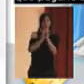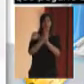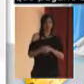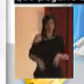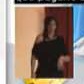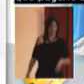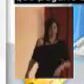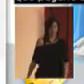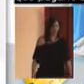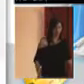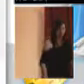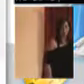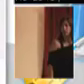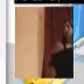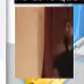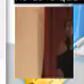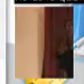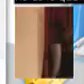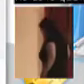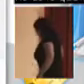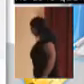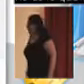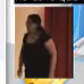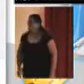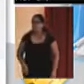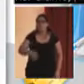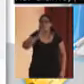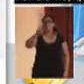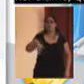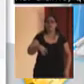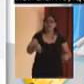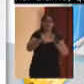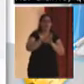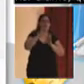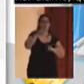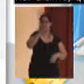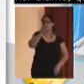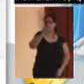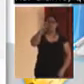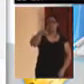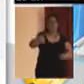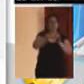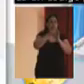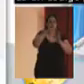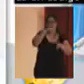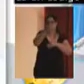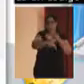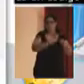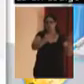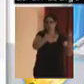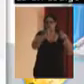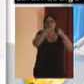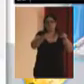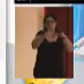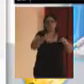object no longer is what it was, it's something else. And then we have the RFID code, which is a code which is also widely